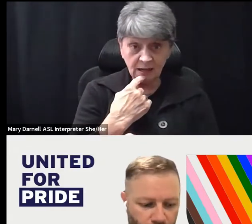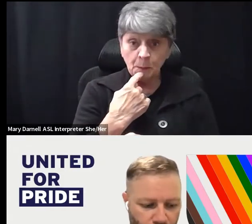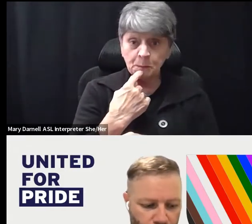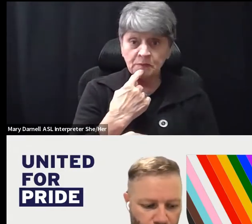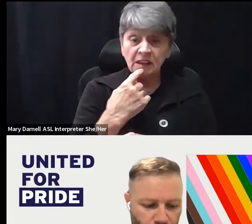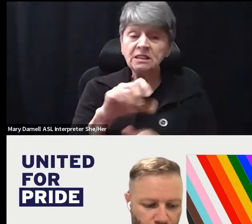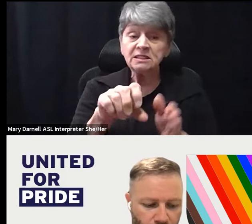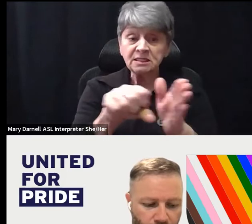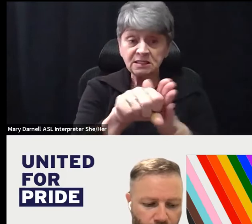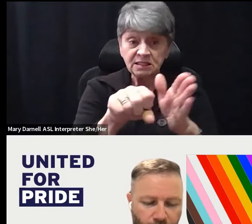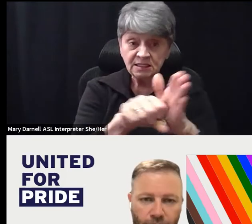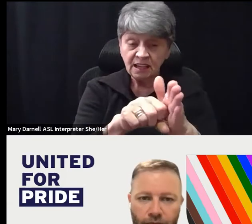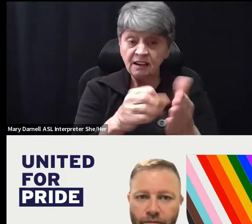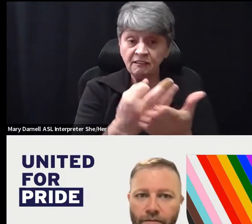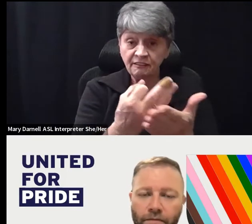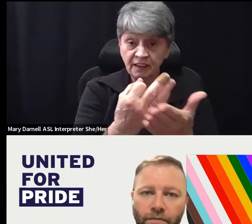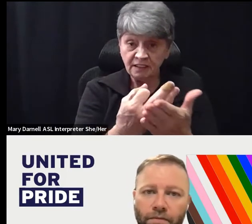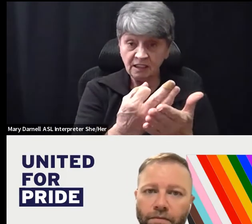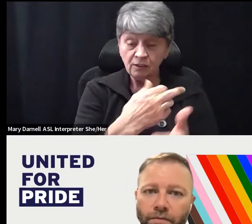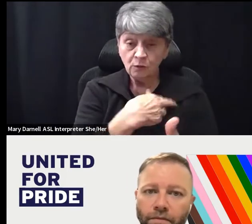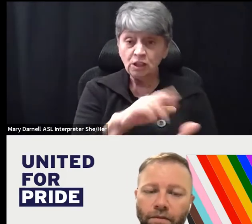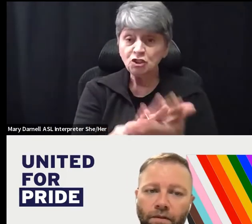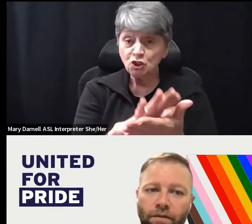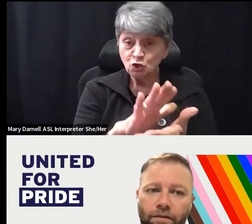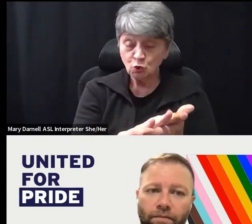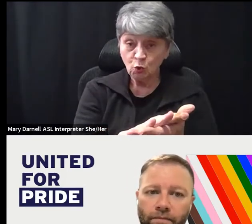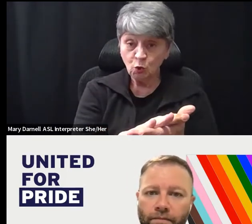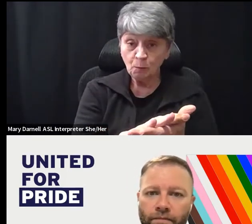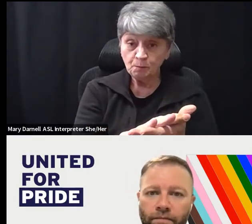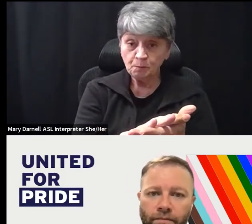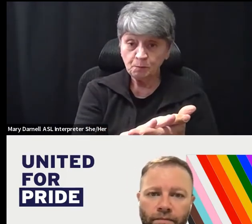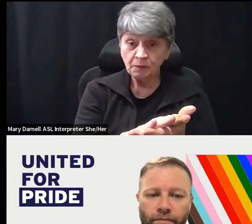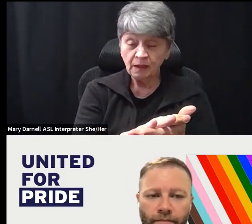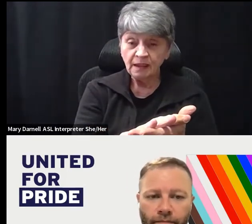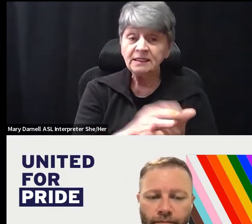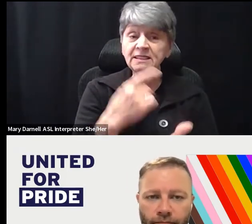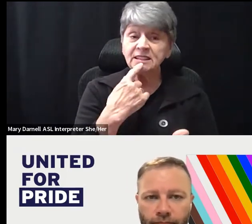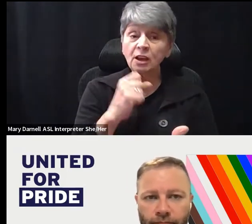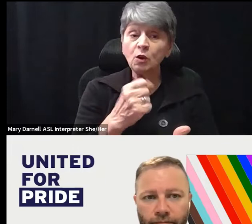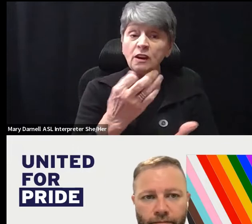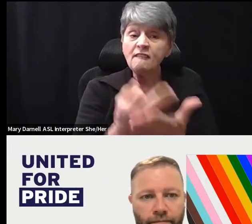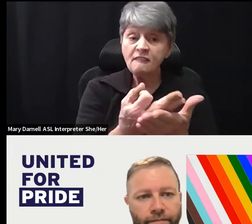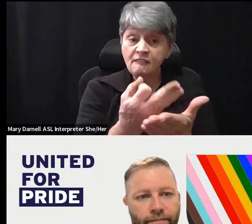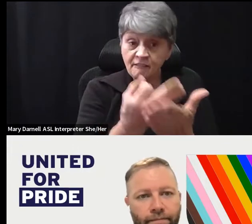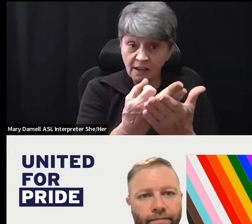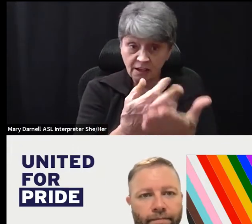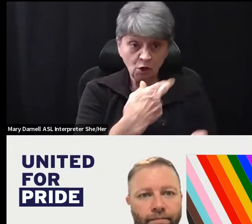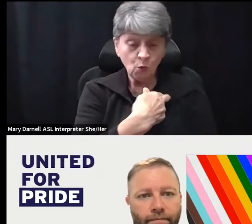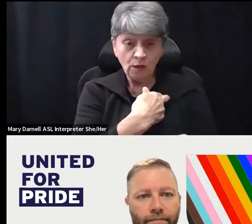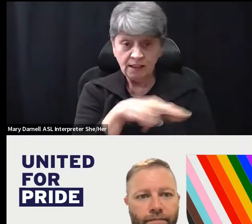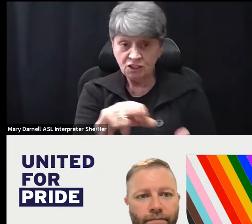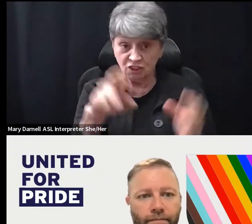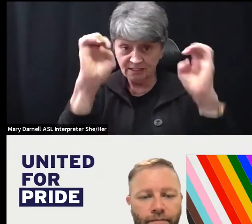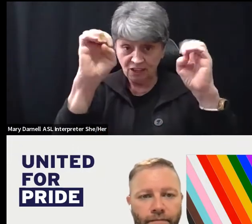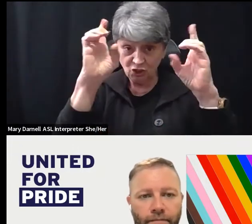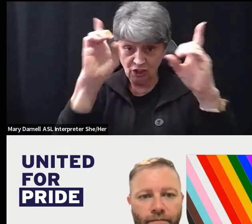private schools, the state was then obligated by the free exercise clause to fund religious education at private schools too. In fact, they claim